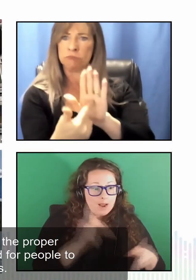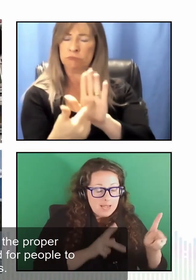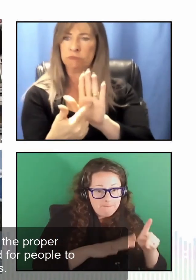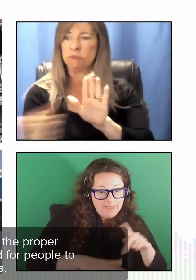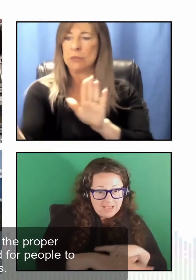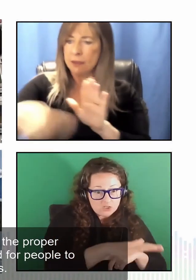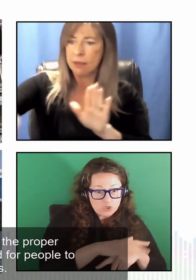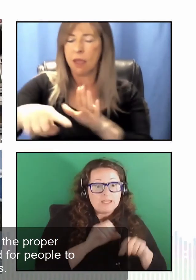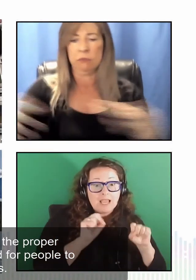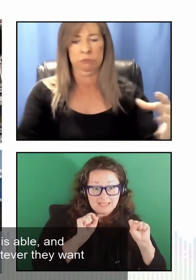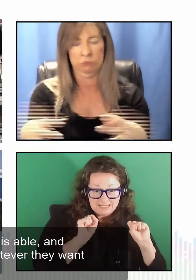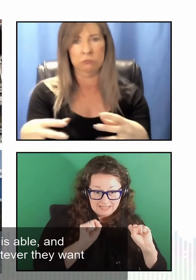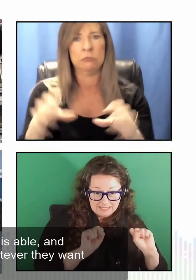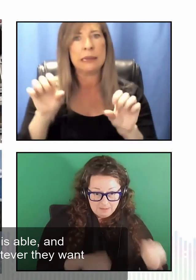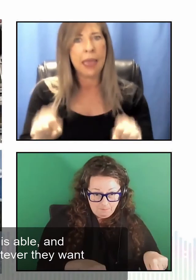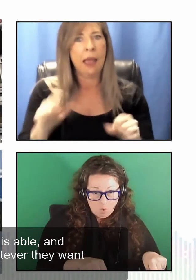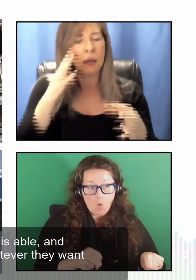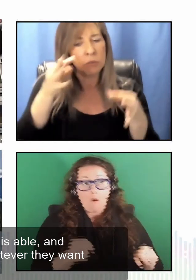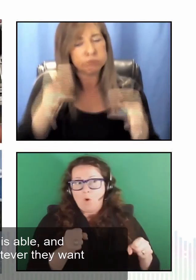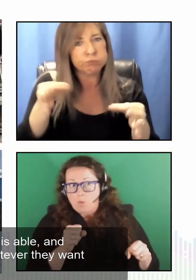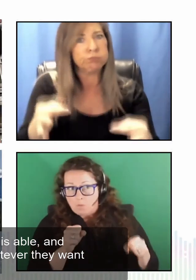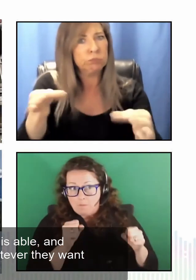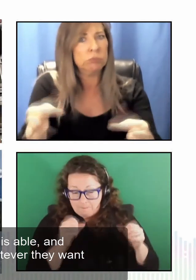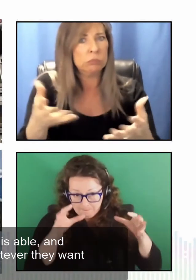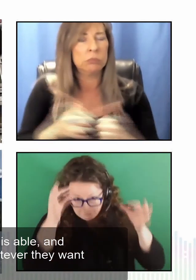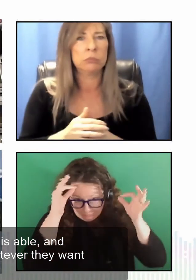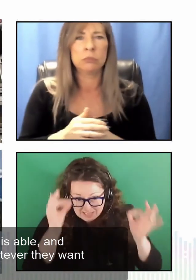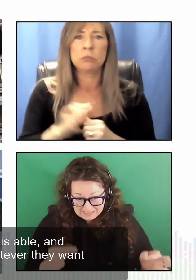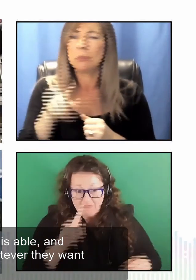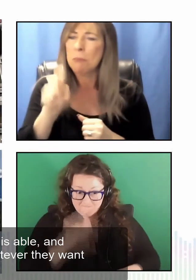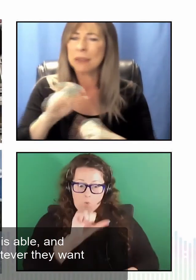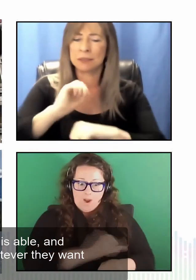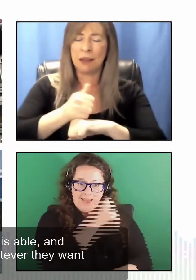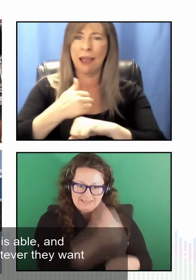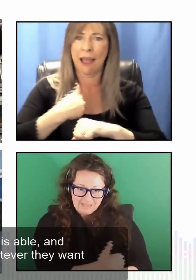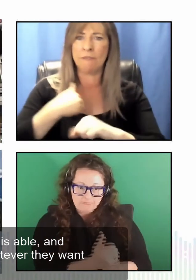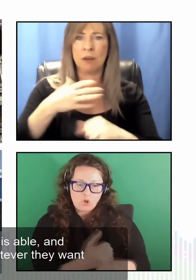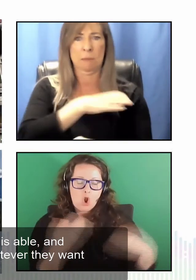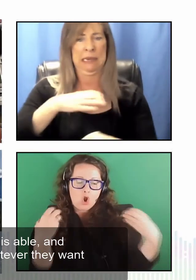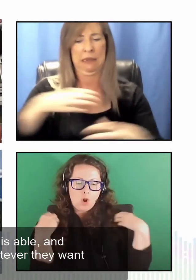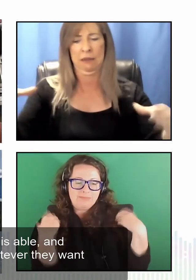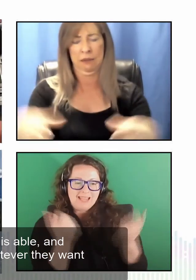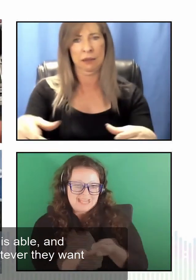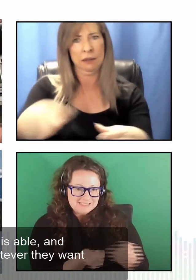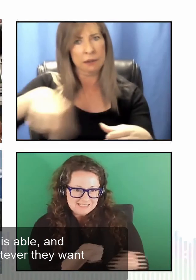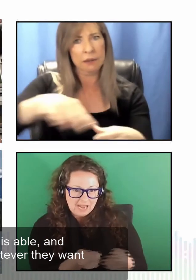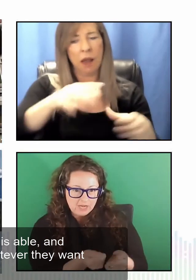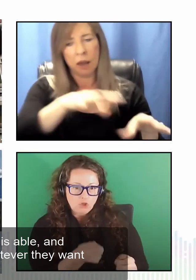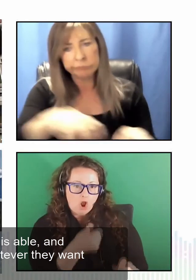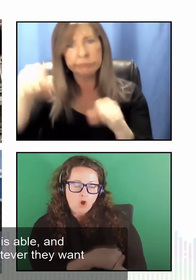those decisions themselves. You have to set up a steering committee that is